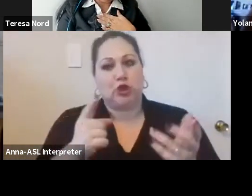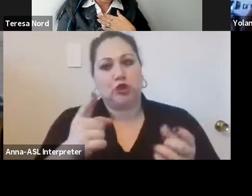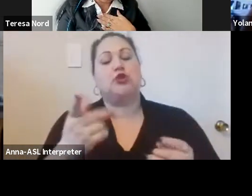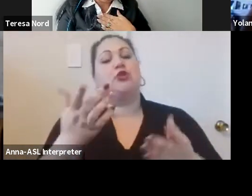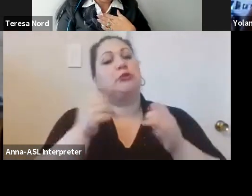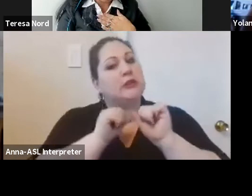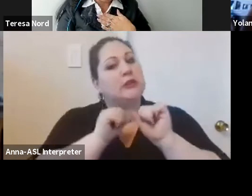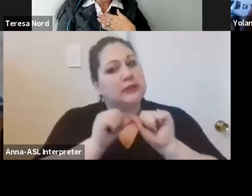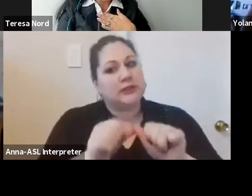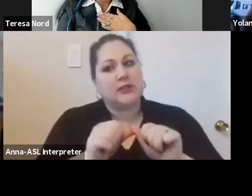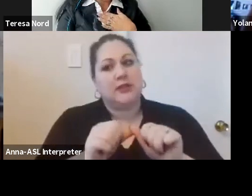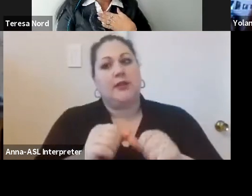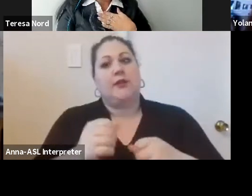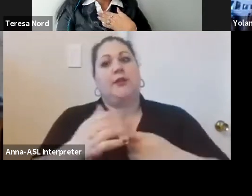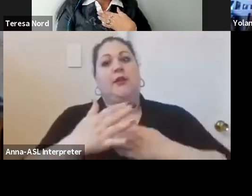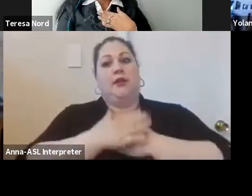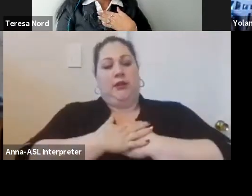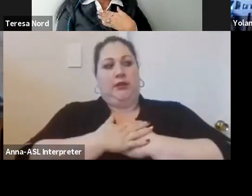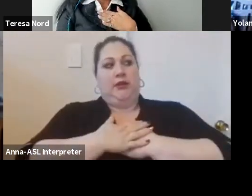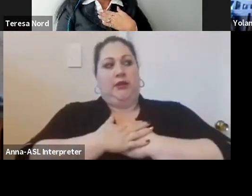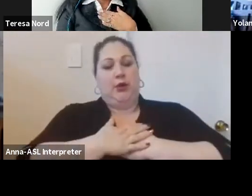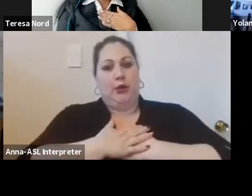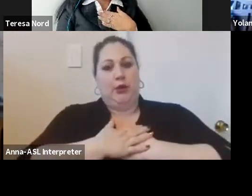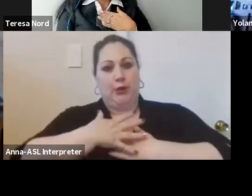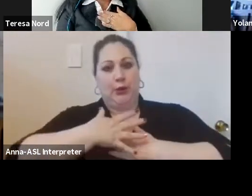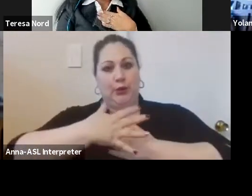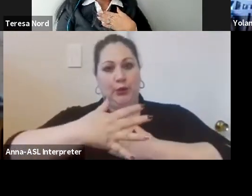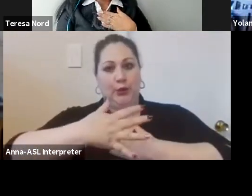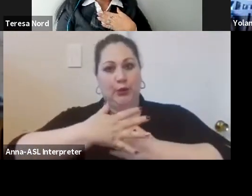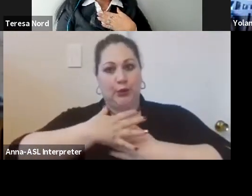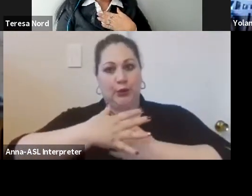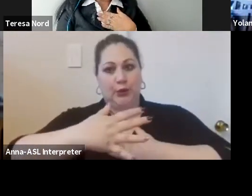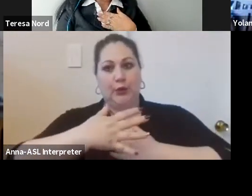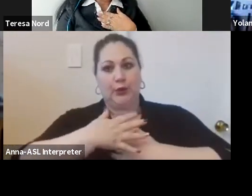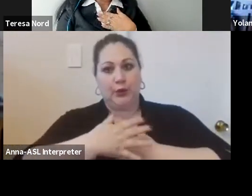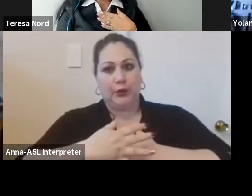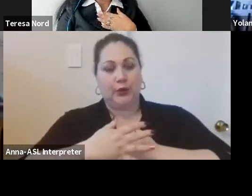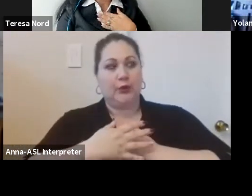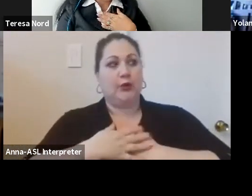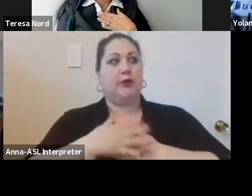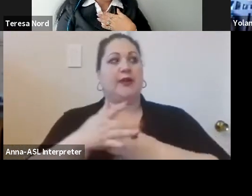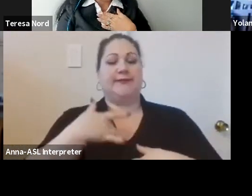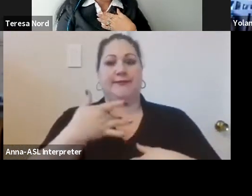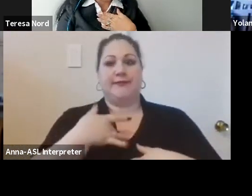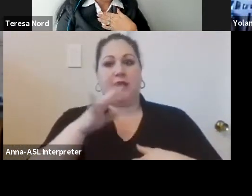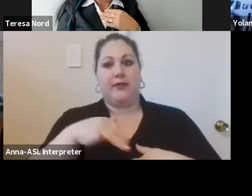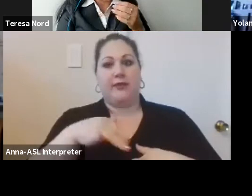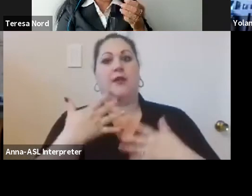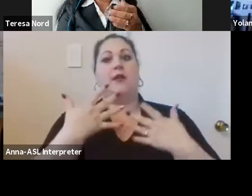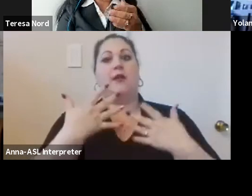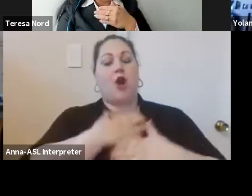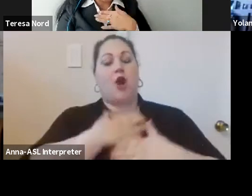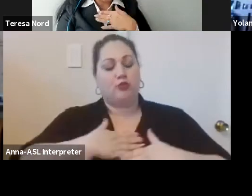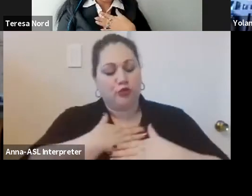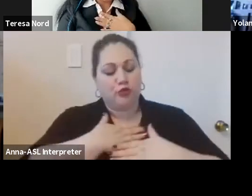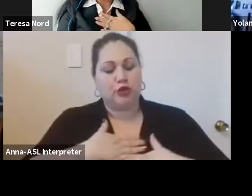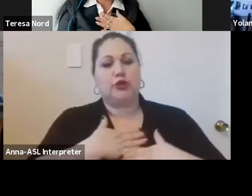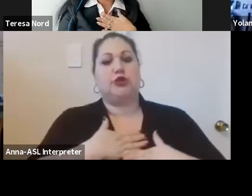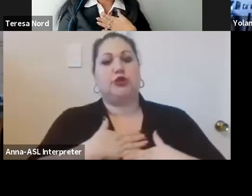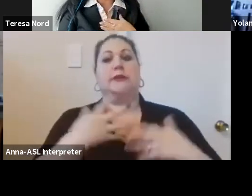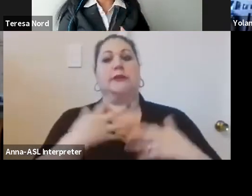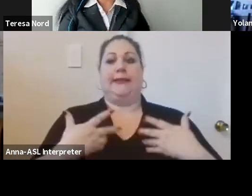breathe, to send a love and appreciation and healing to our brave and wonderful